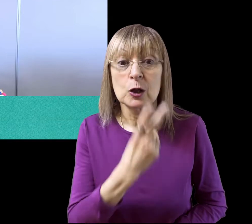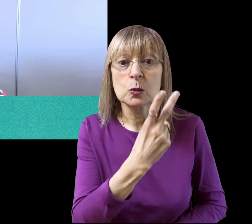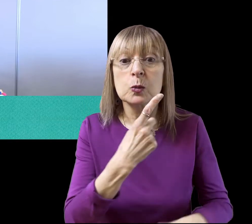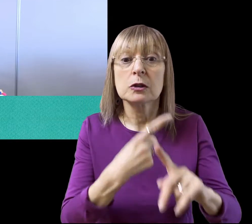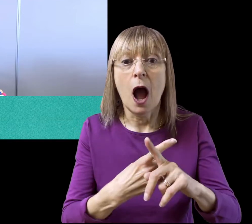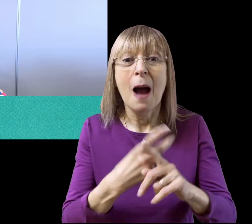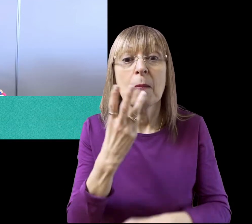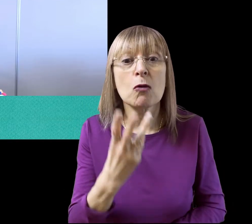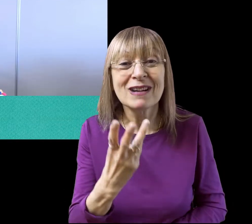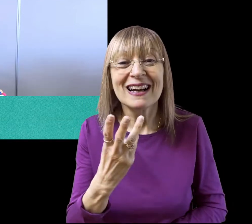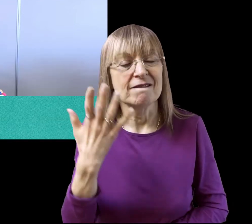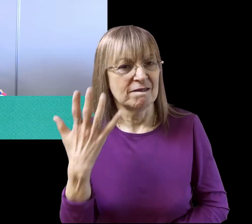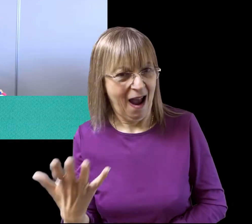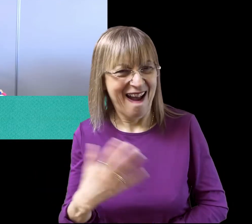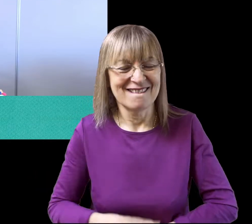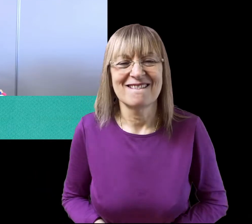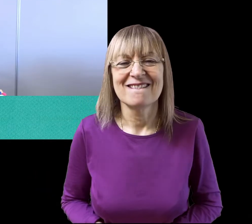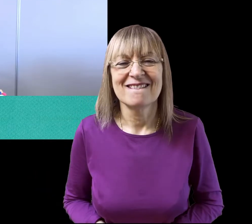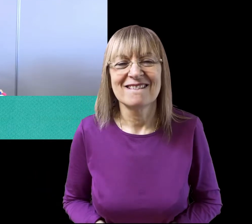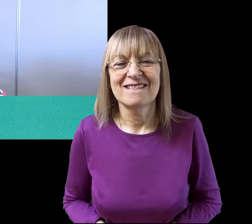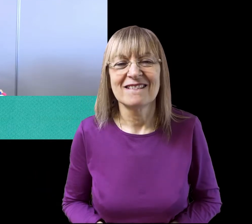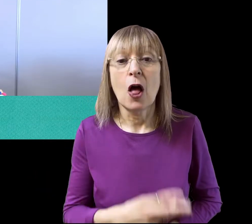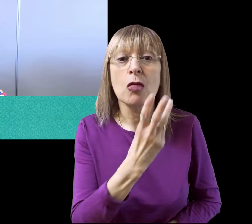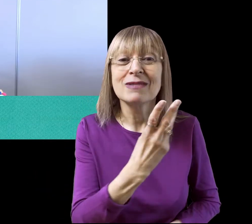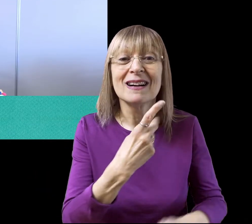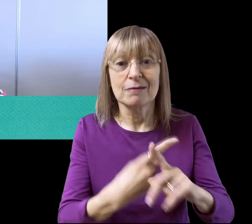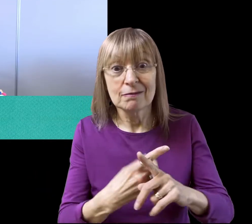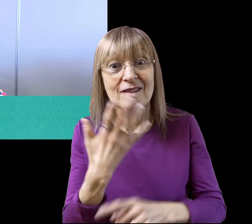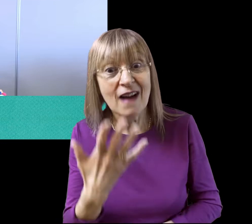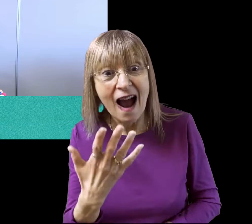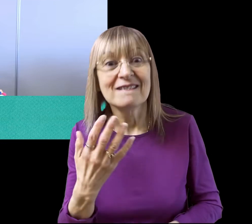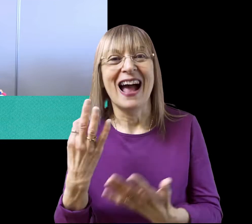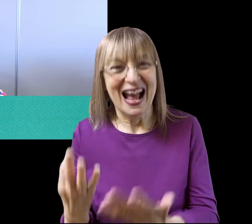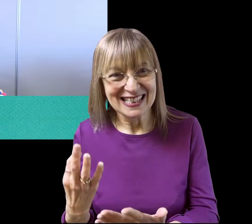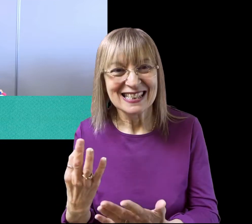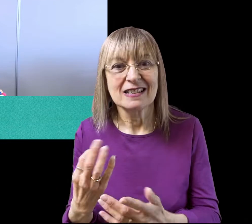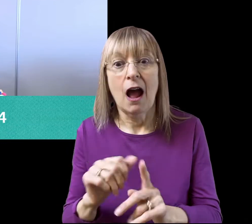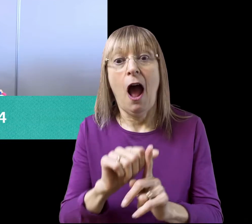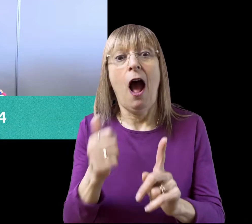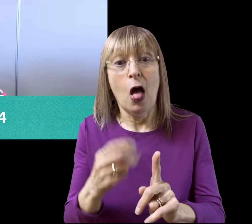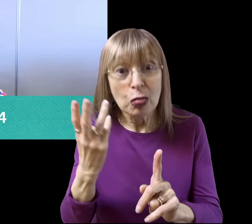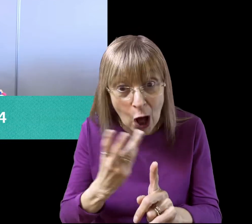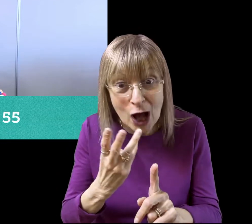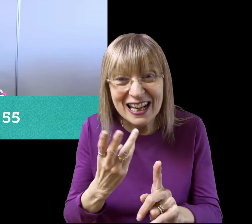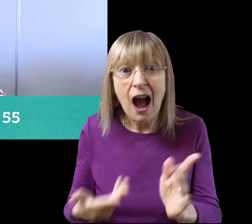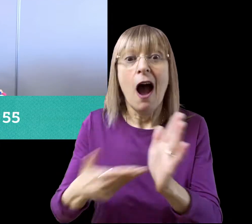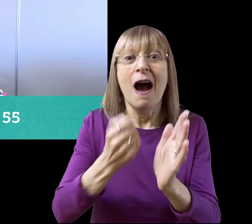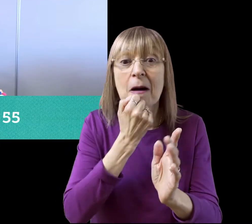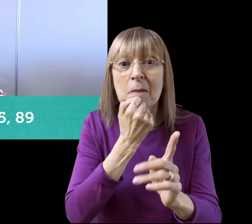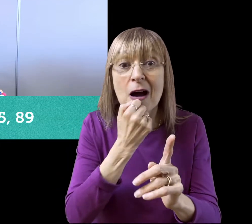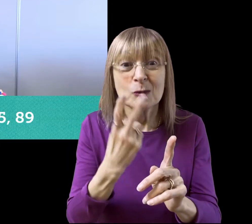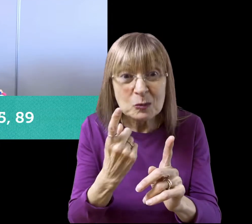2 plus 3 is 5, 3 plus 5 is 8. Every number is the sum of the two previous numbers, and